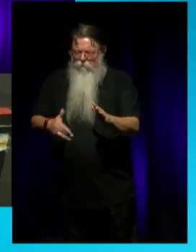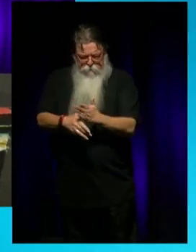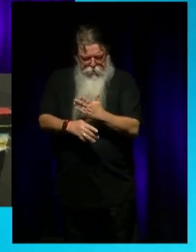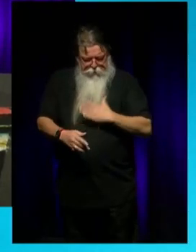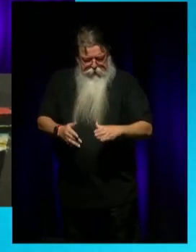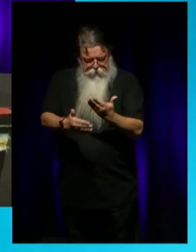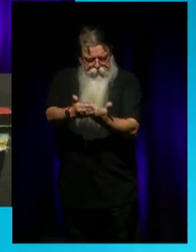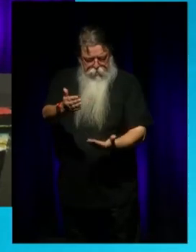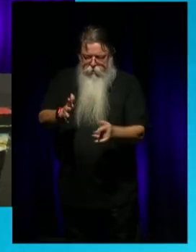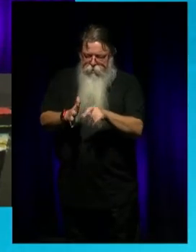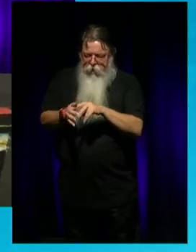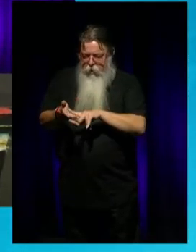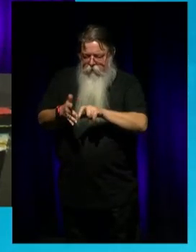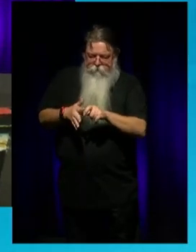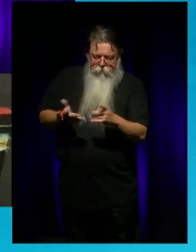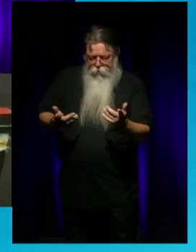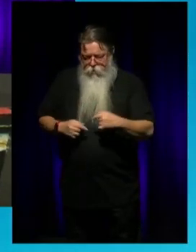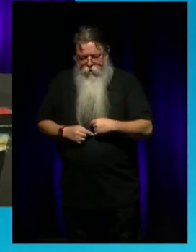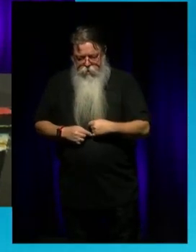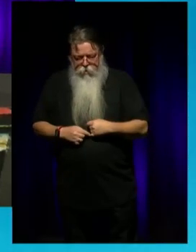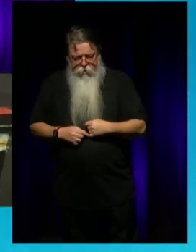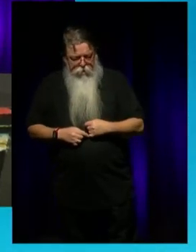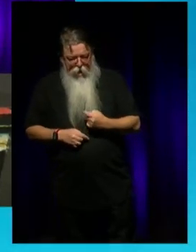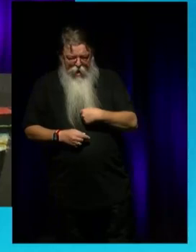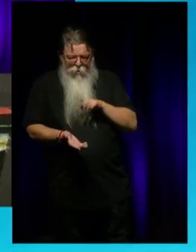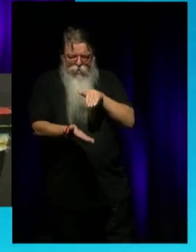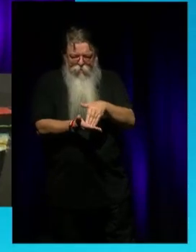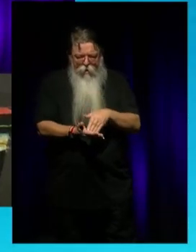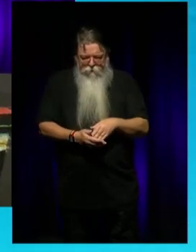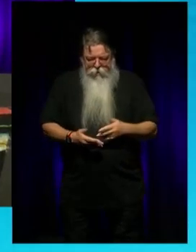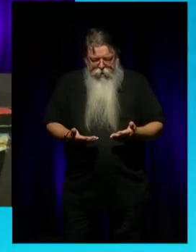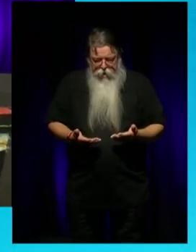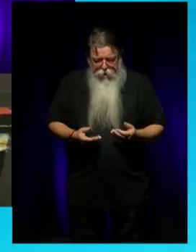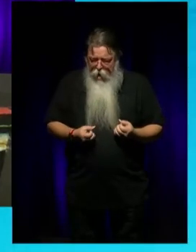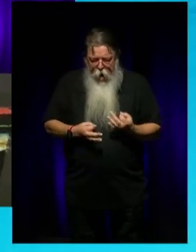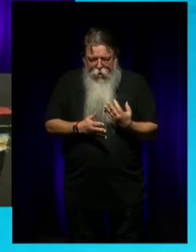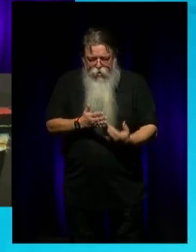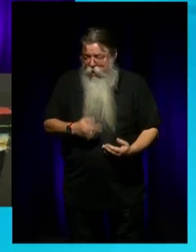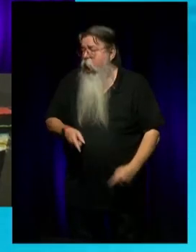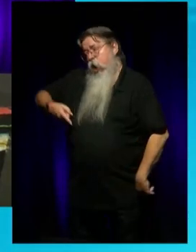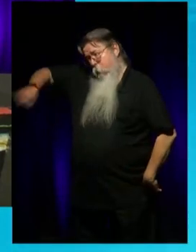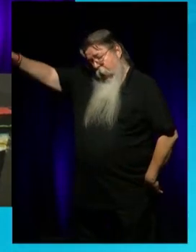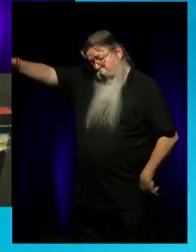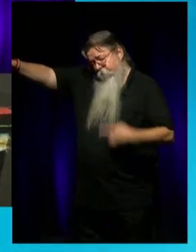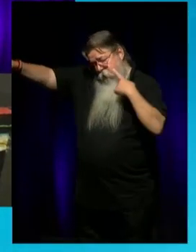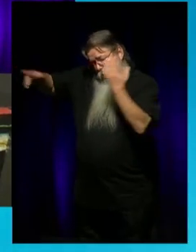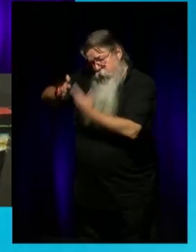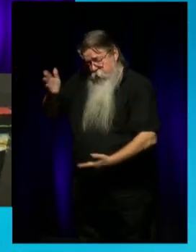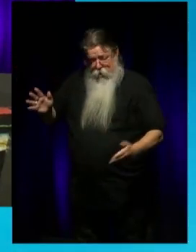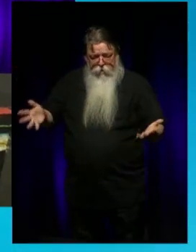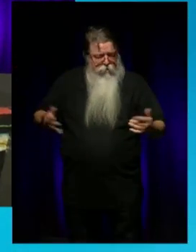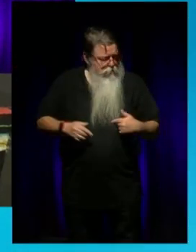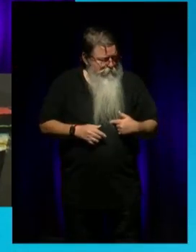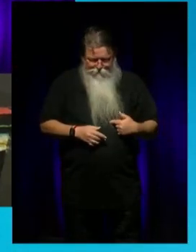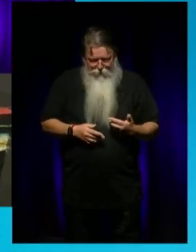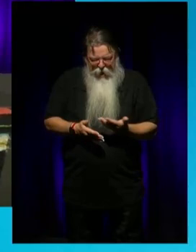Like, David used to... Oh, he'd get flustered. If I come in and I didn't have a story, he'd be like, go back out, don't come So, how do you source your stories? Well, that's what I'm saying. It's just